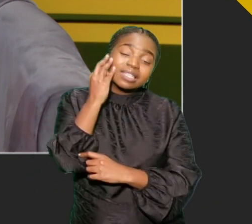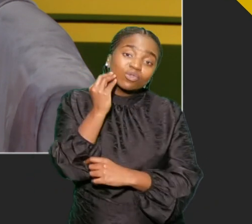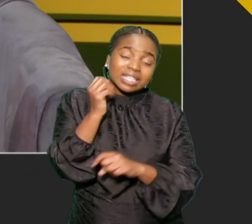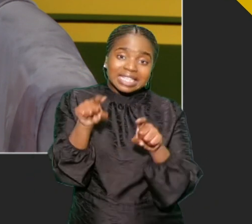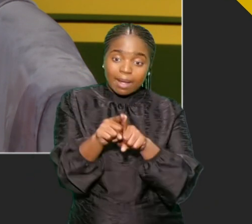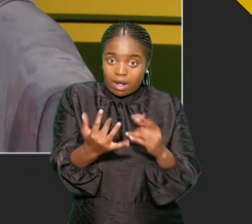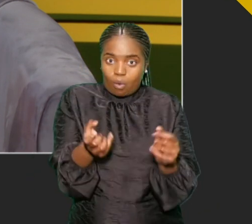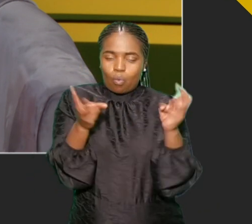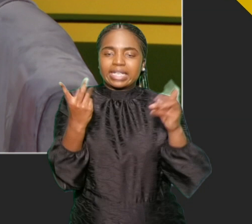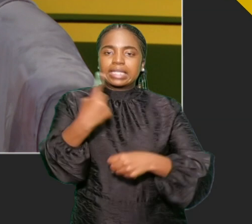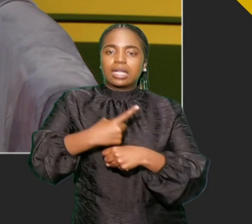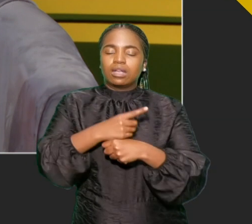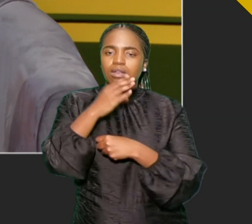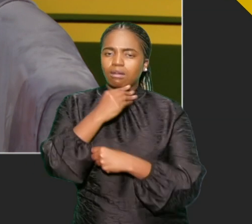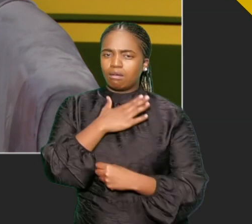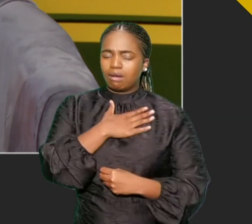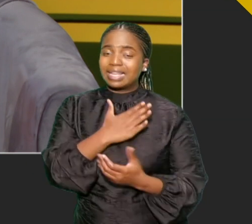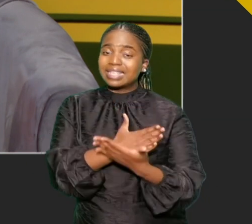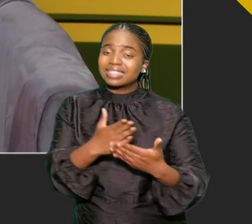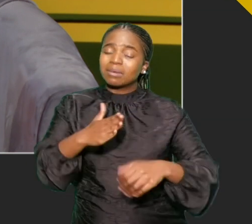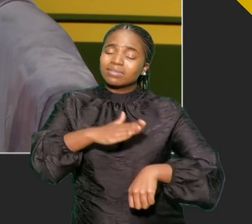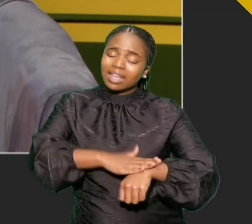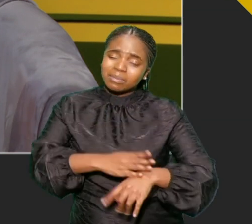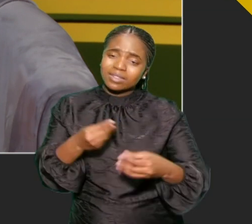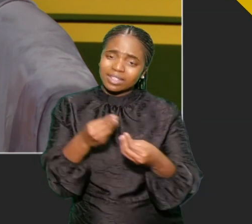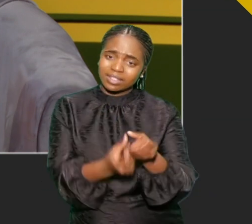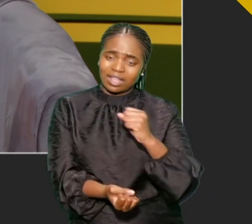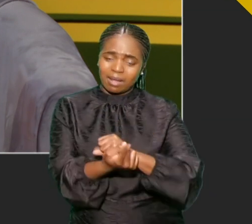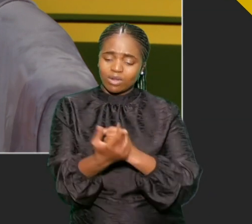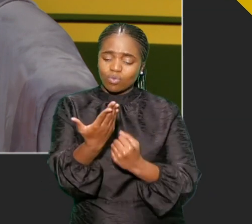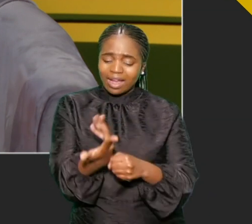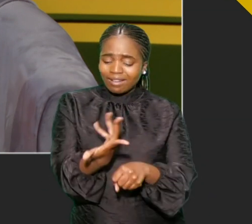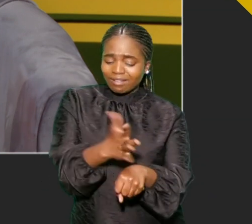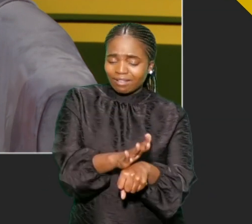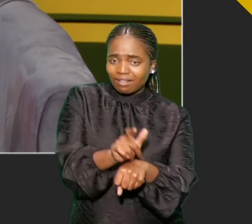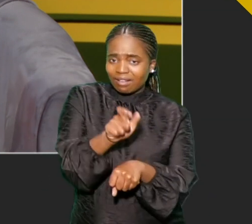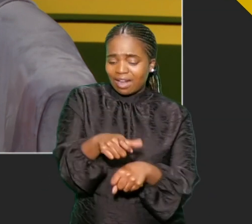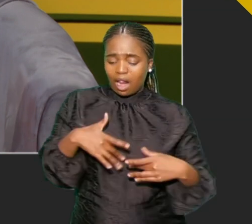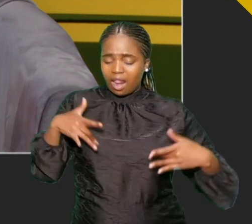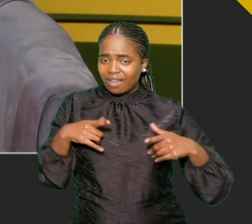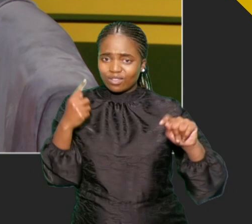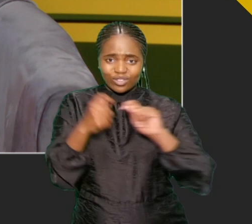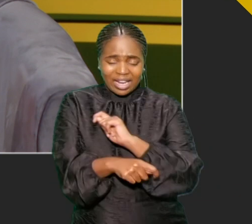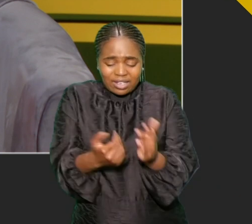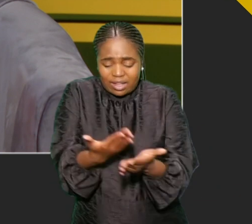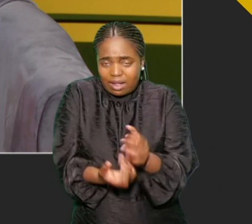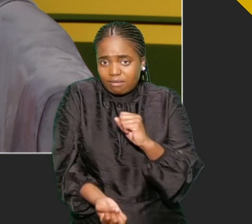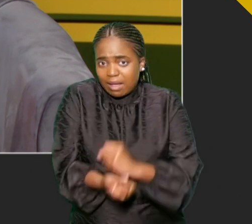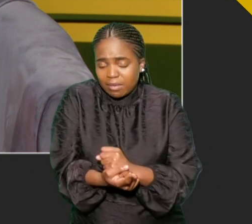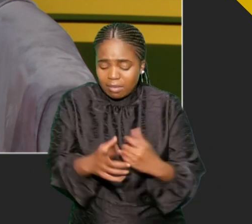shebileng daily tsa le khone gore, you know, sometimes these things happen. And e bophelo tshwantse bo